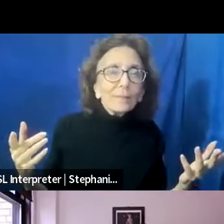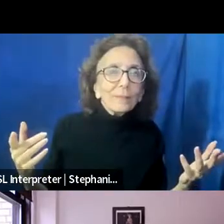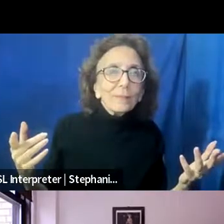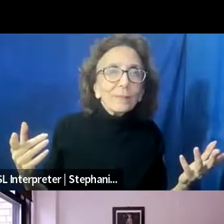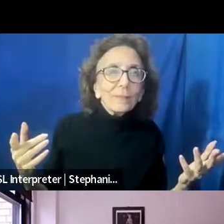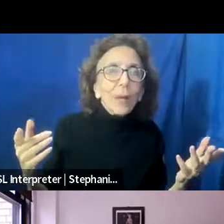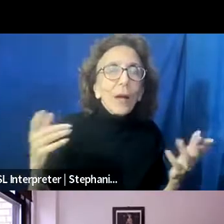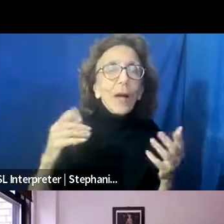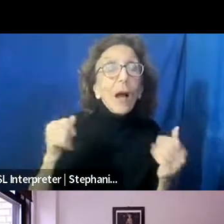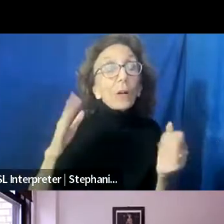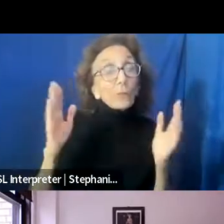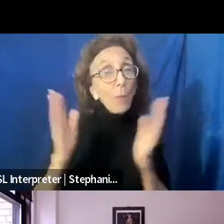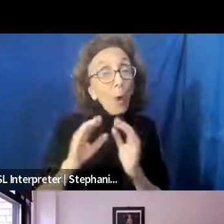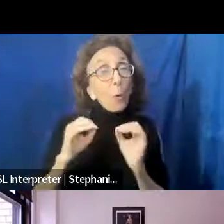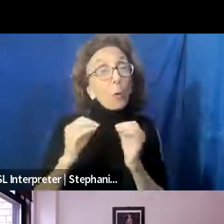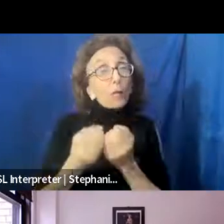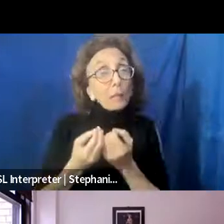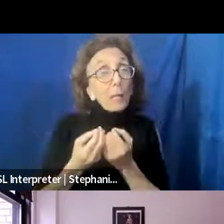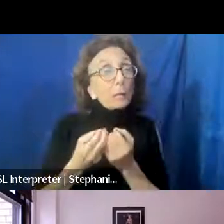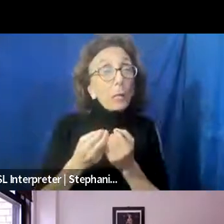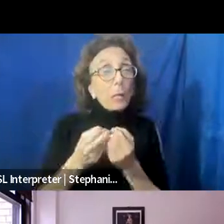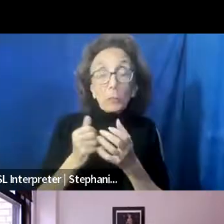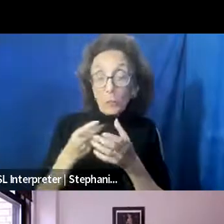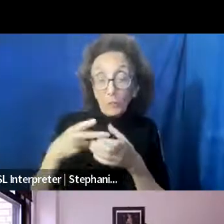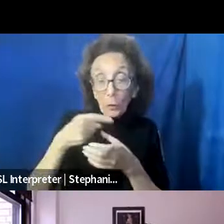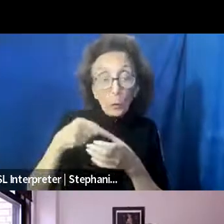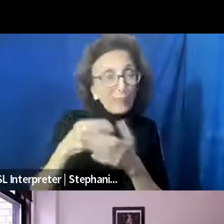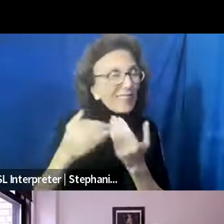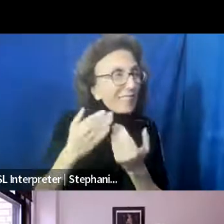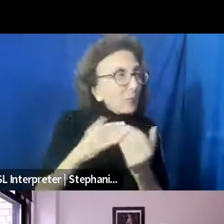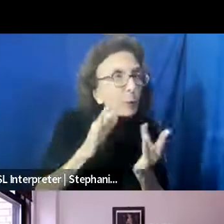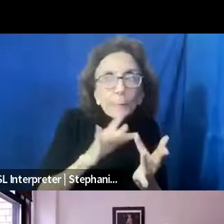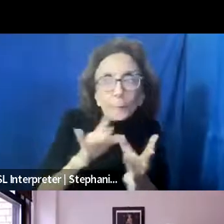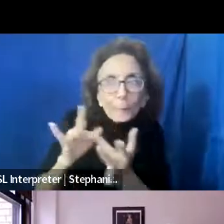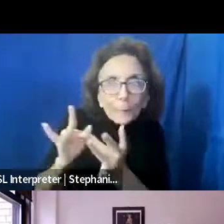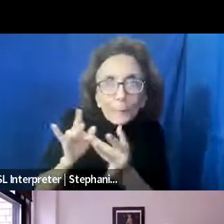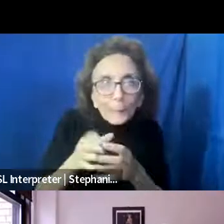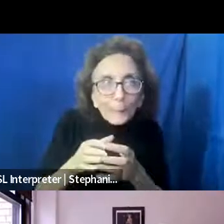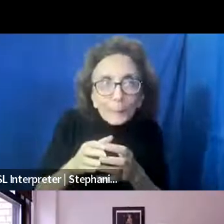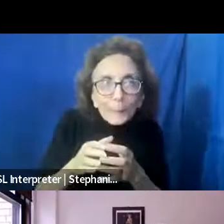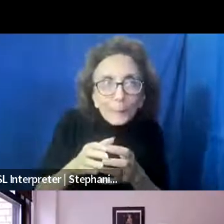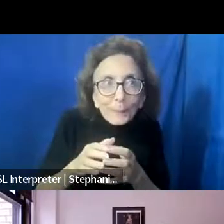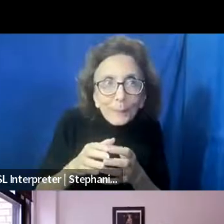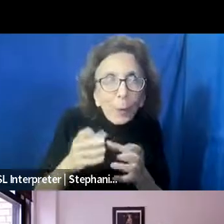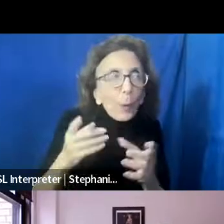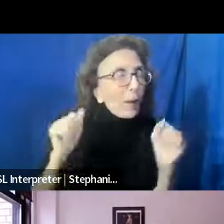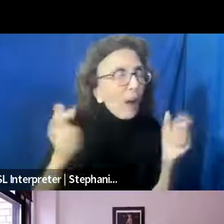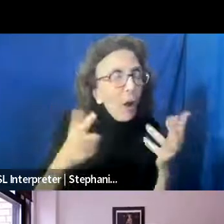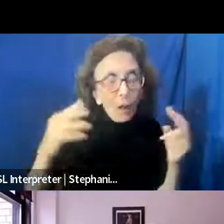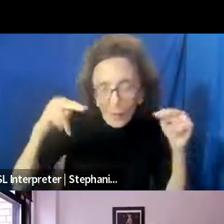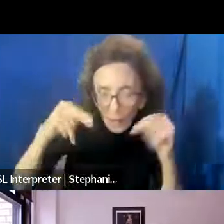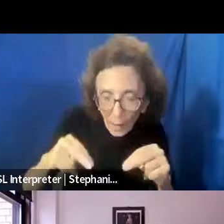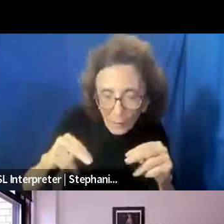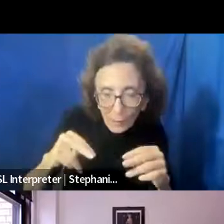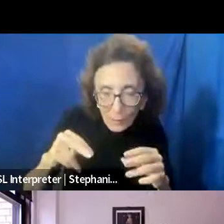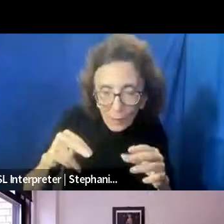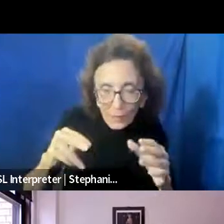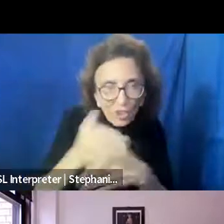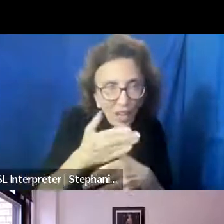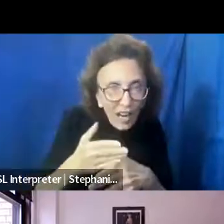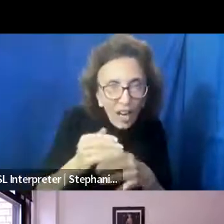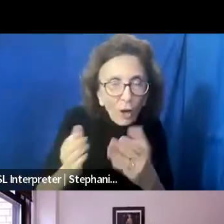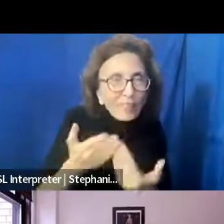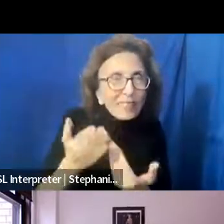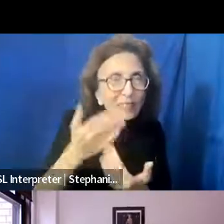when you're a small organization. There aren't that many people. It's just like we all sort of can touch the information and hold it more easily, and therefore share it